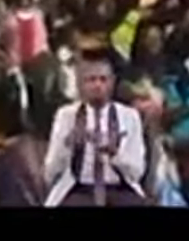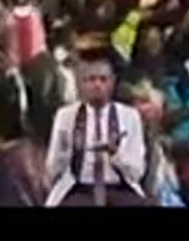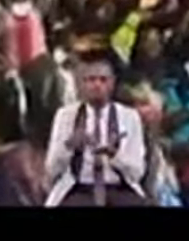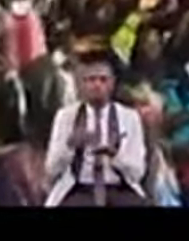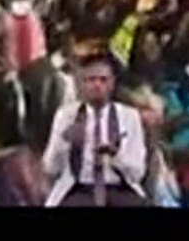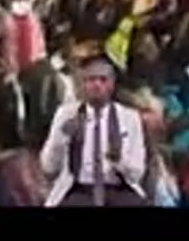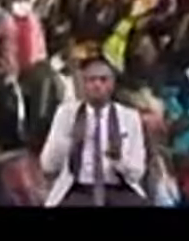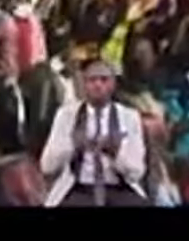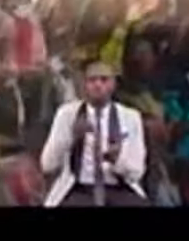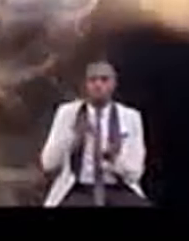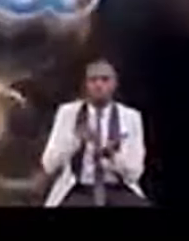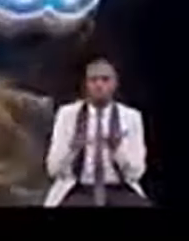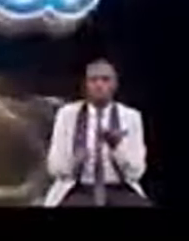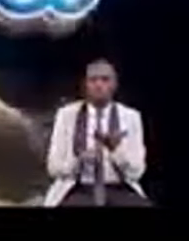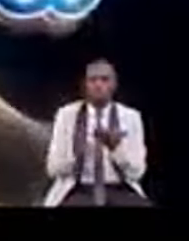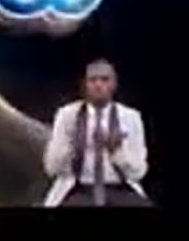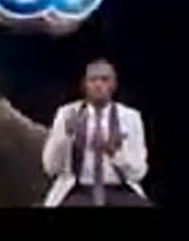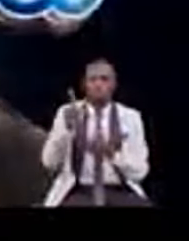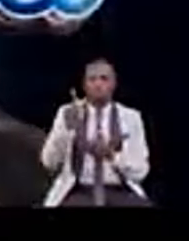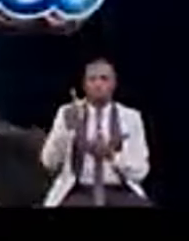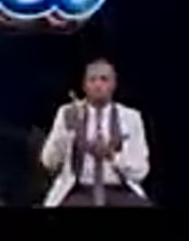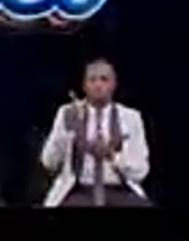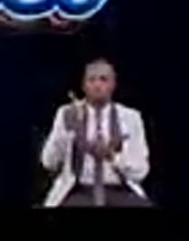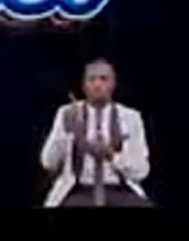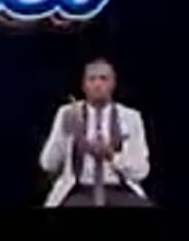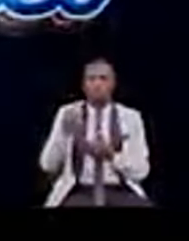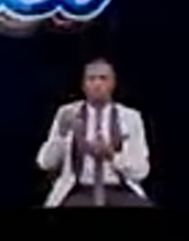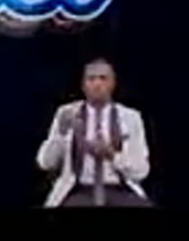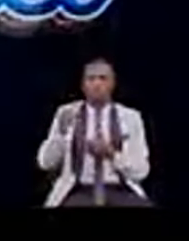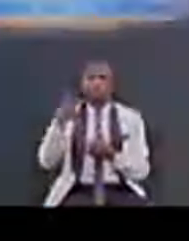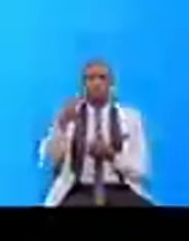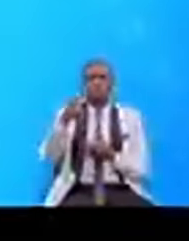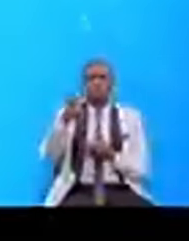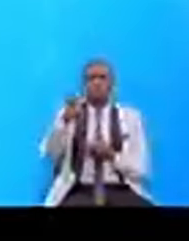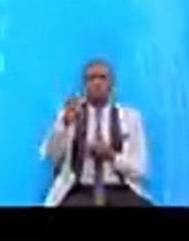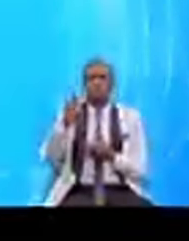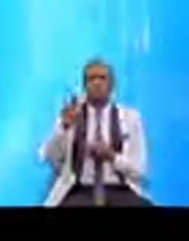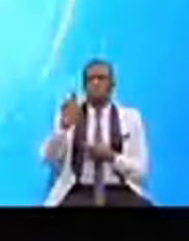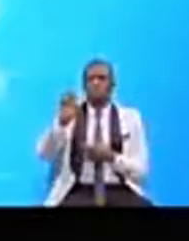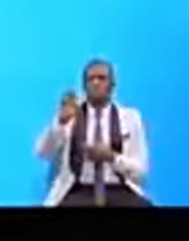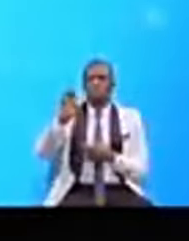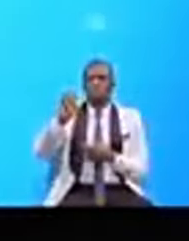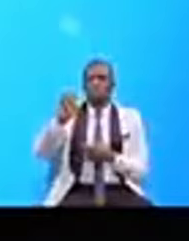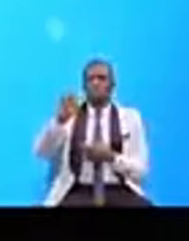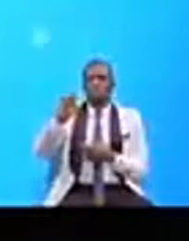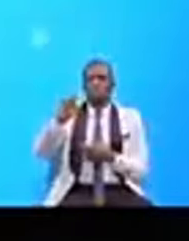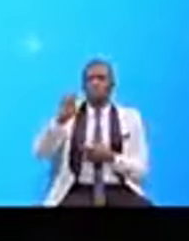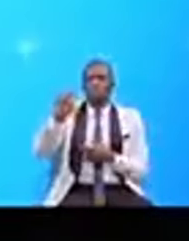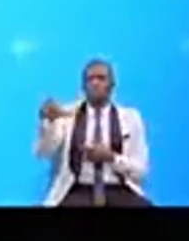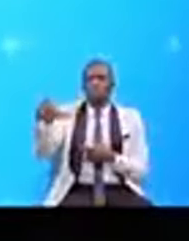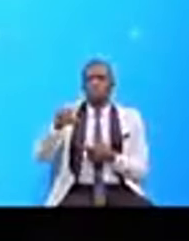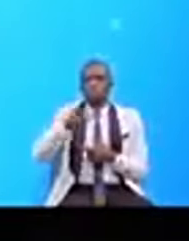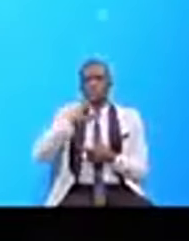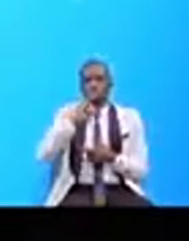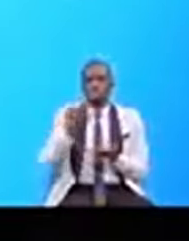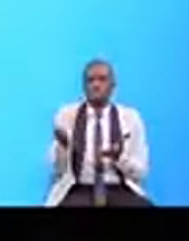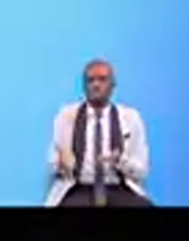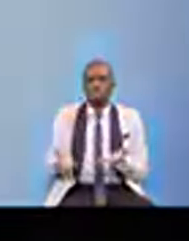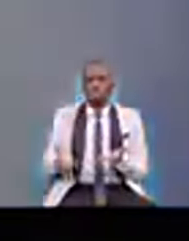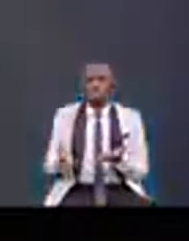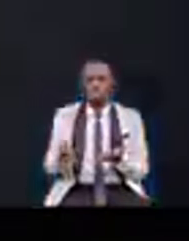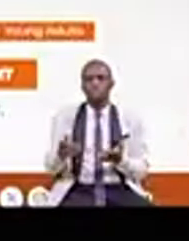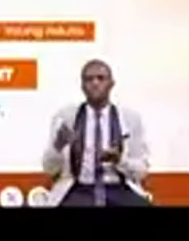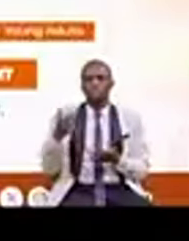verse 8, and the foolish said unto the wise, give us of your